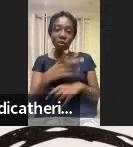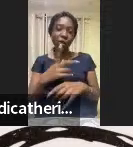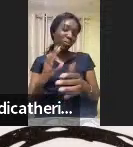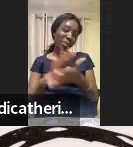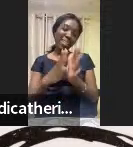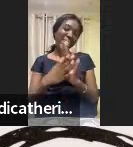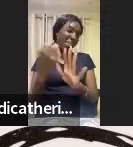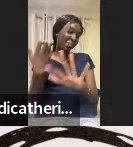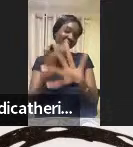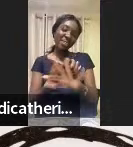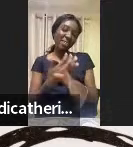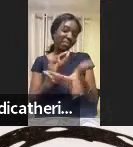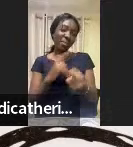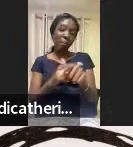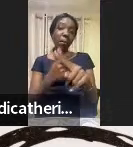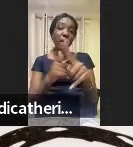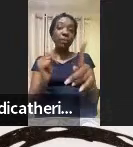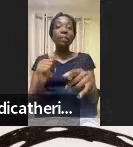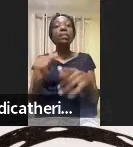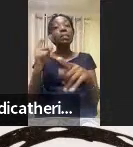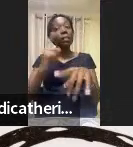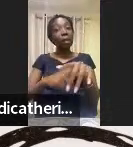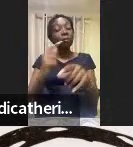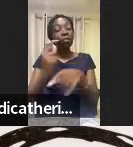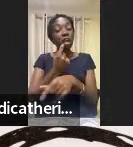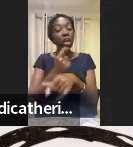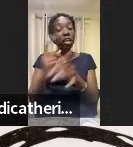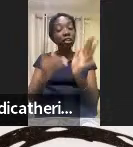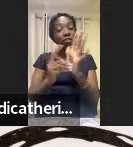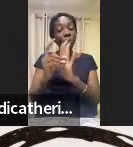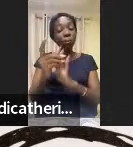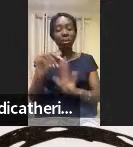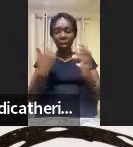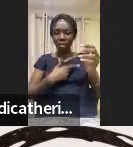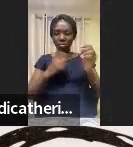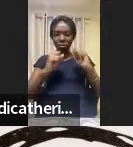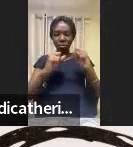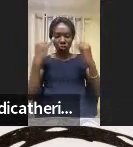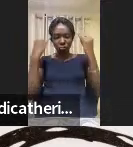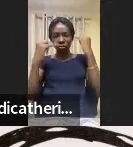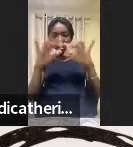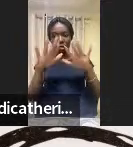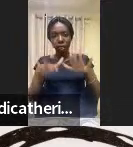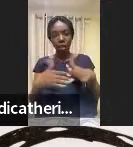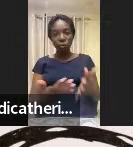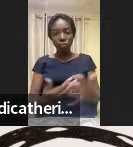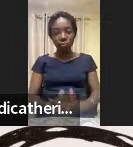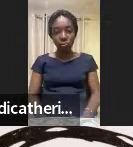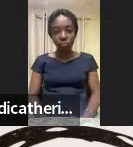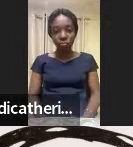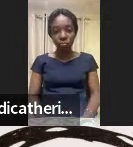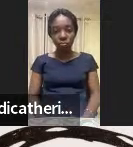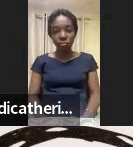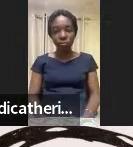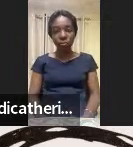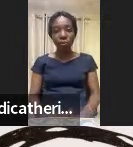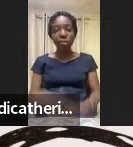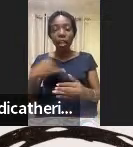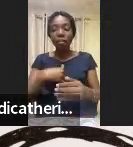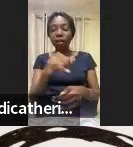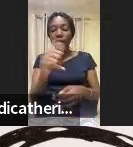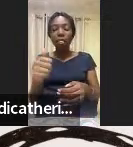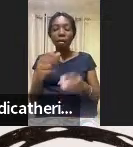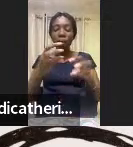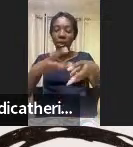difficult. But so on training and development, how is it that we can innovate? What are some of the ways we can embrace